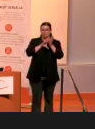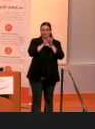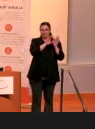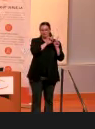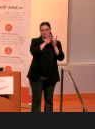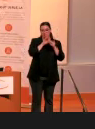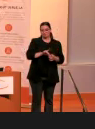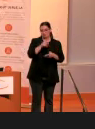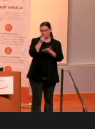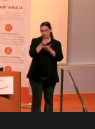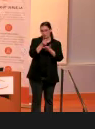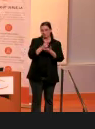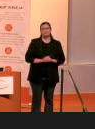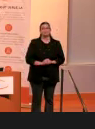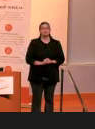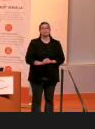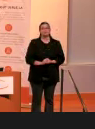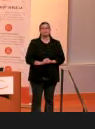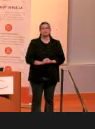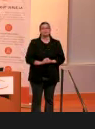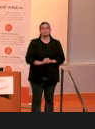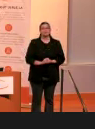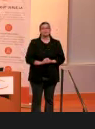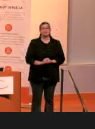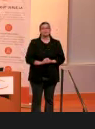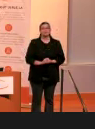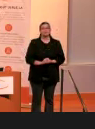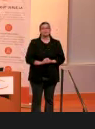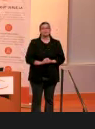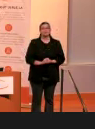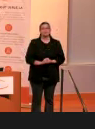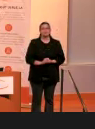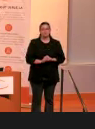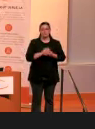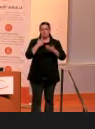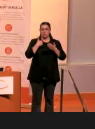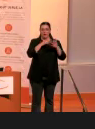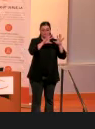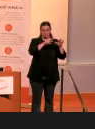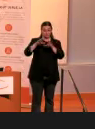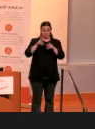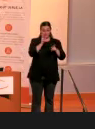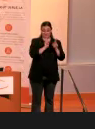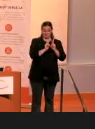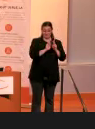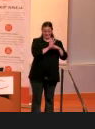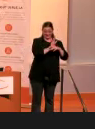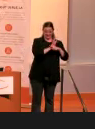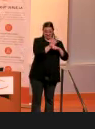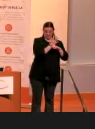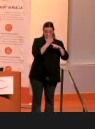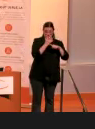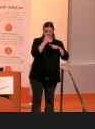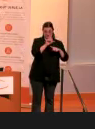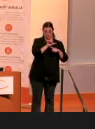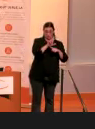new treatments. So we have a group of people that have the genes for lupus, and